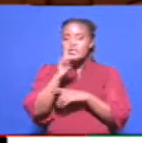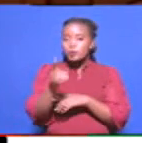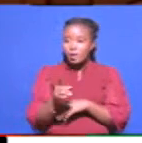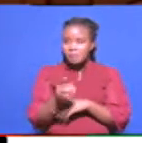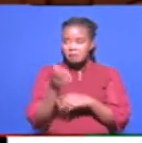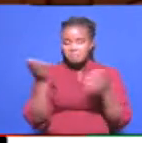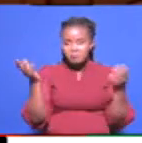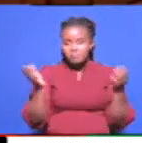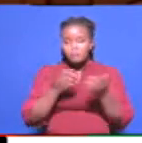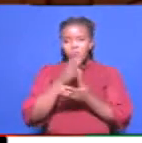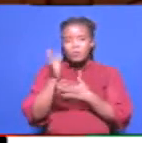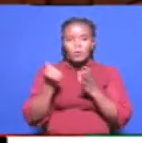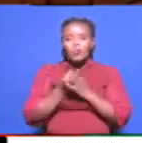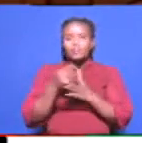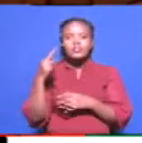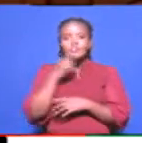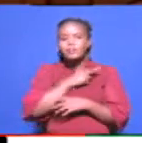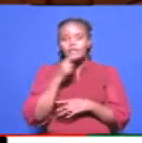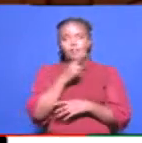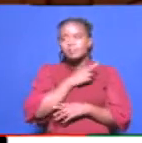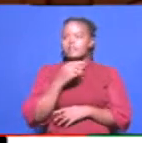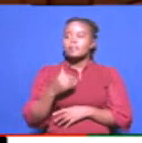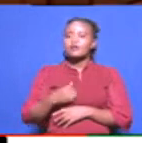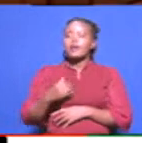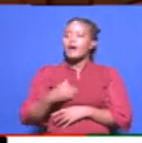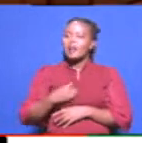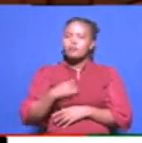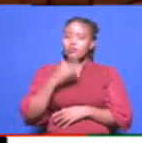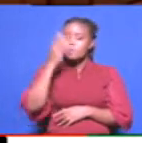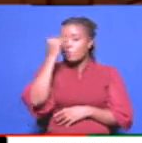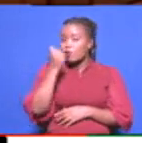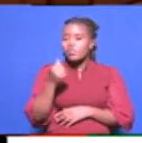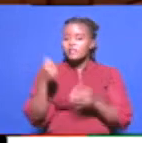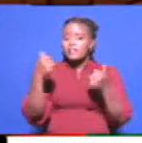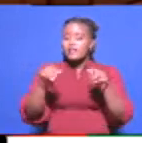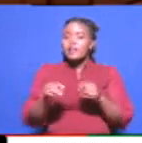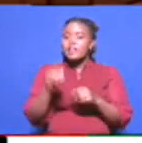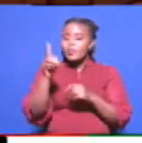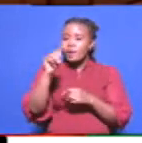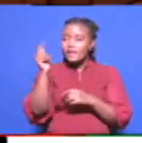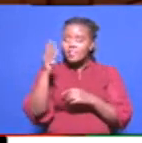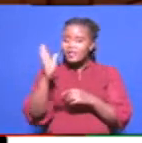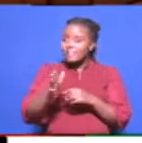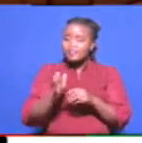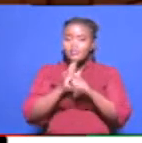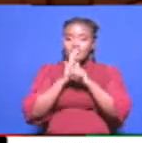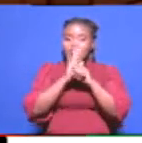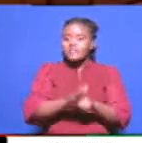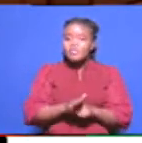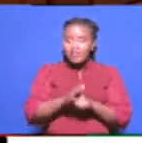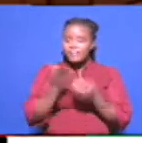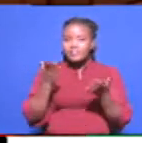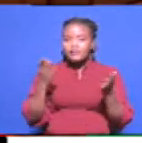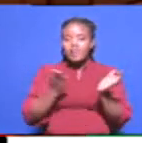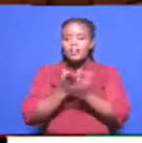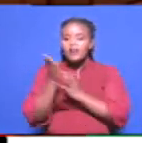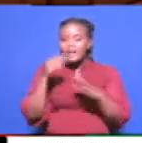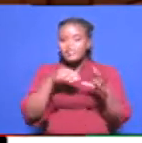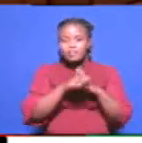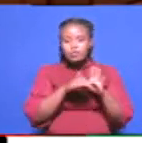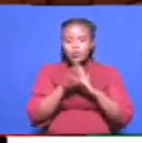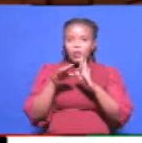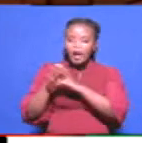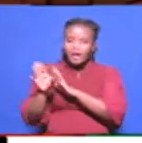take inherent risk, because, you see, denying one Kenyan a right of access, or, you know, denying one Kenyan to be